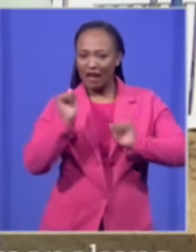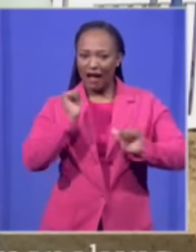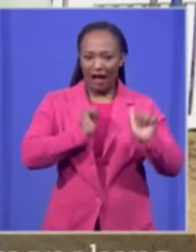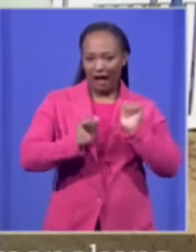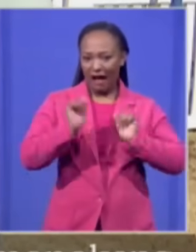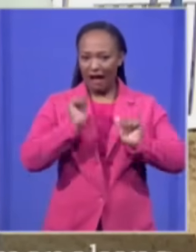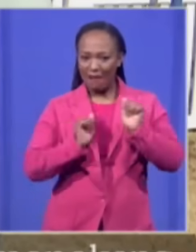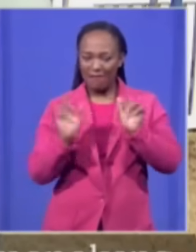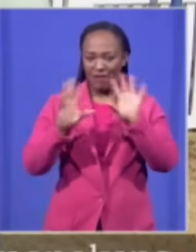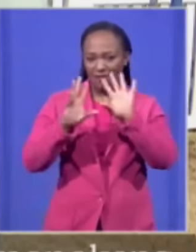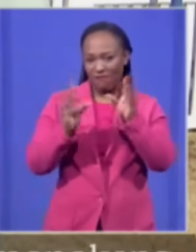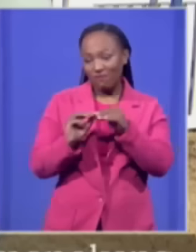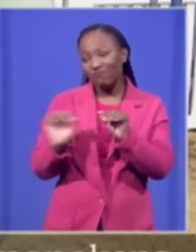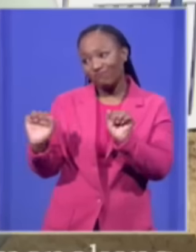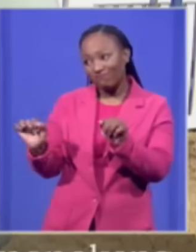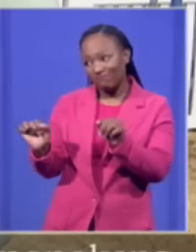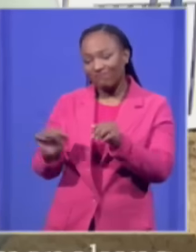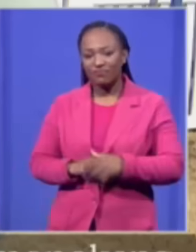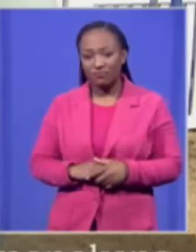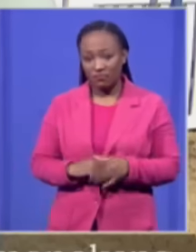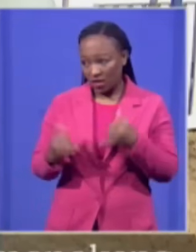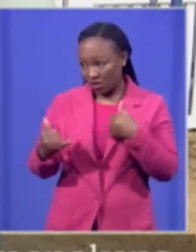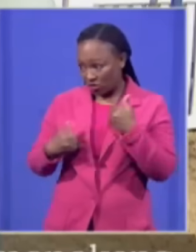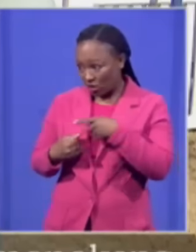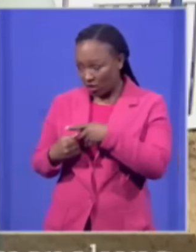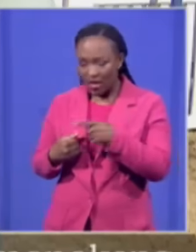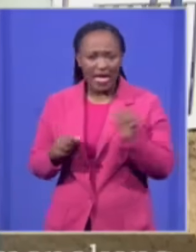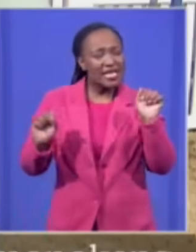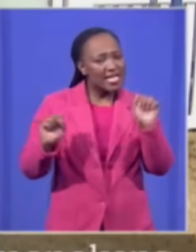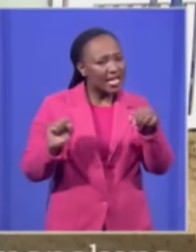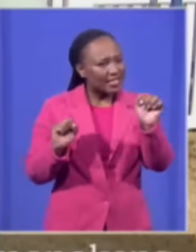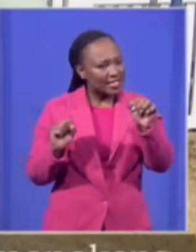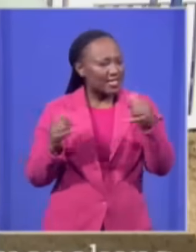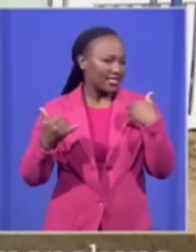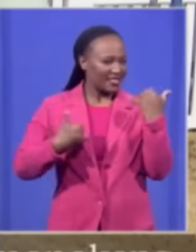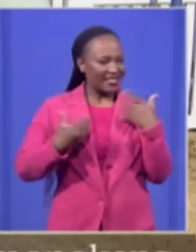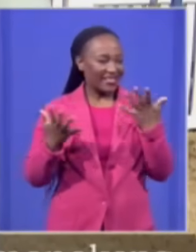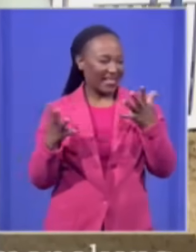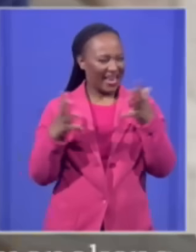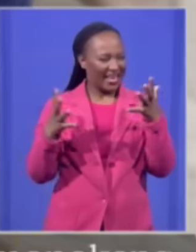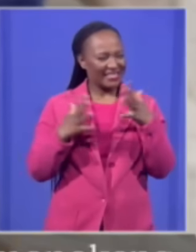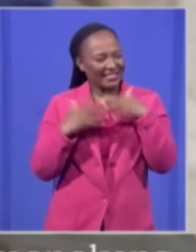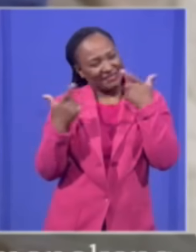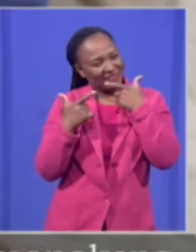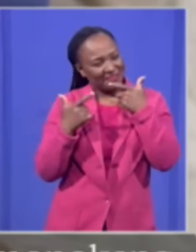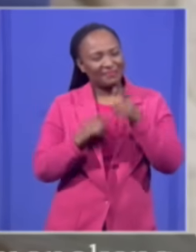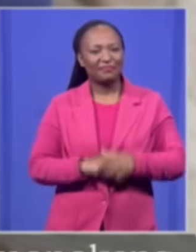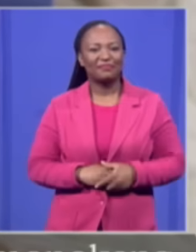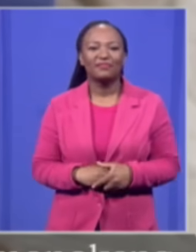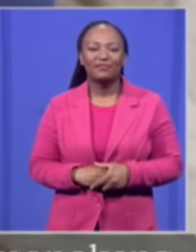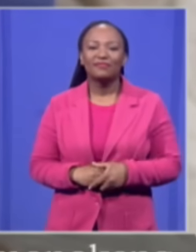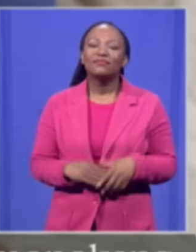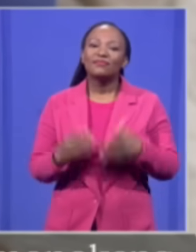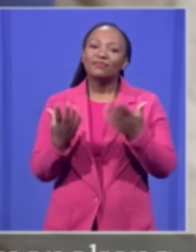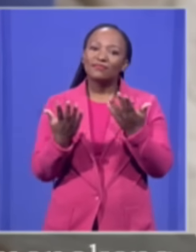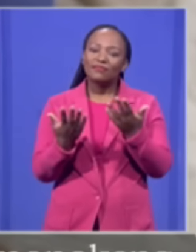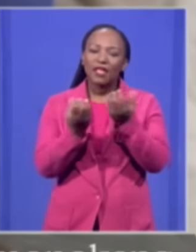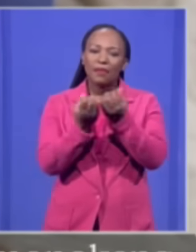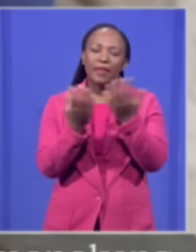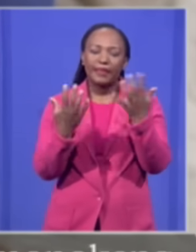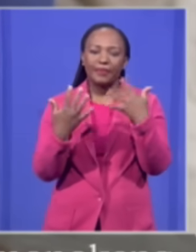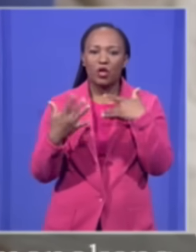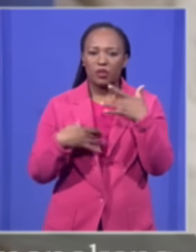themes. Yeah. And do they enjoy? Yes, a lot. Empa hona le dingongoreo tse